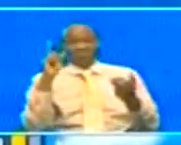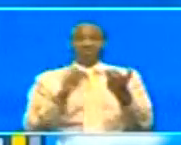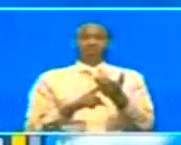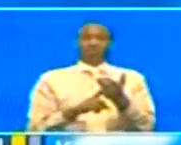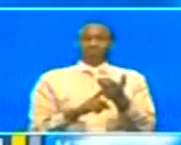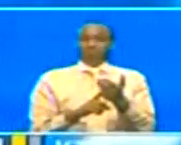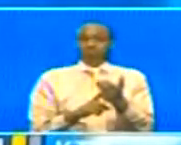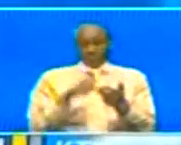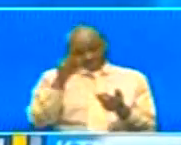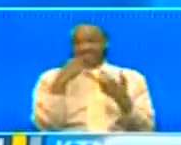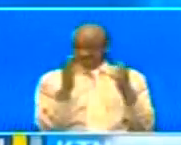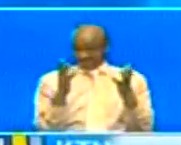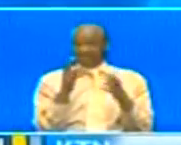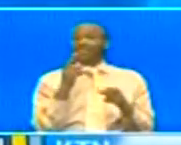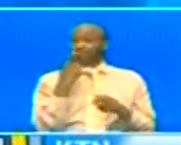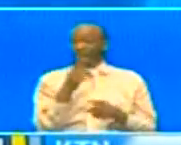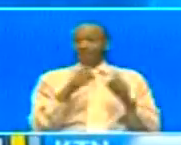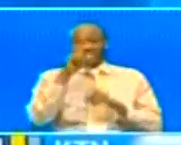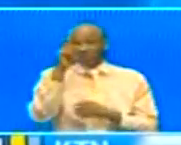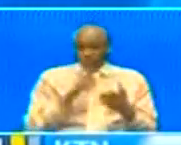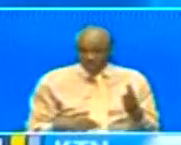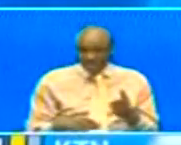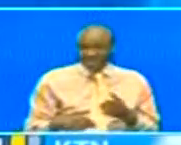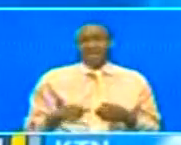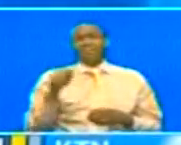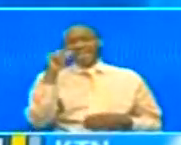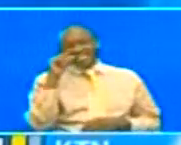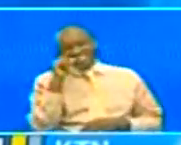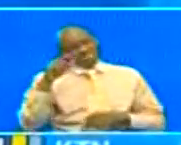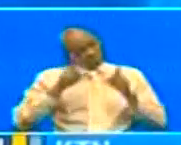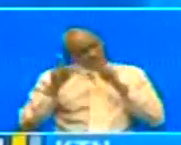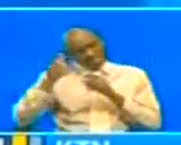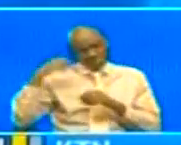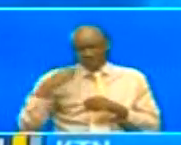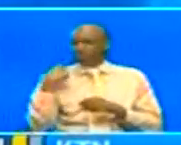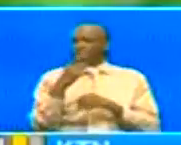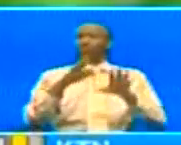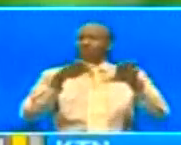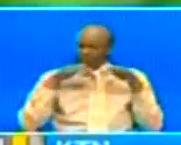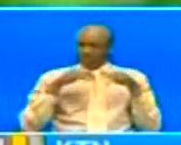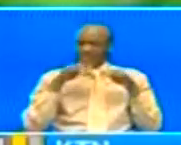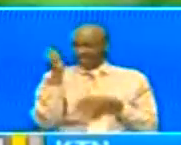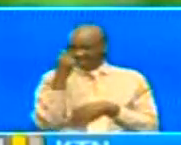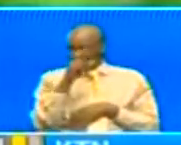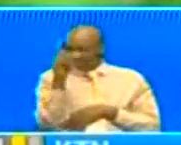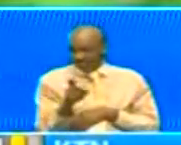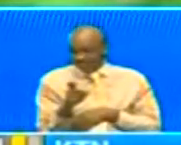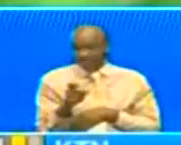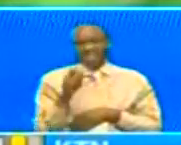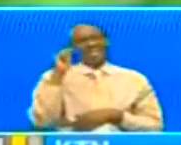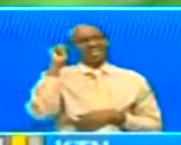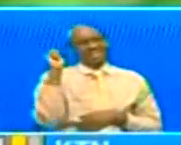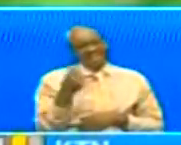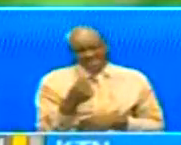spots in that alert. And the question is, were British tourists told to avoid Kenya? Kenya is as safe as